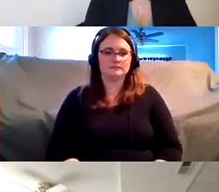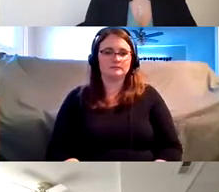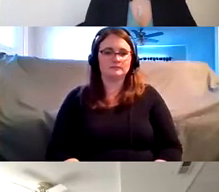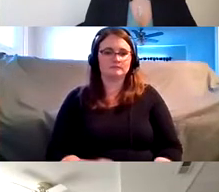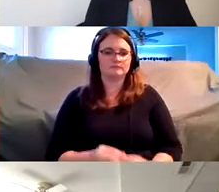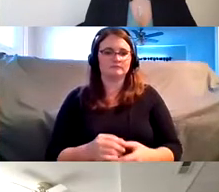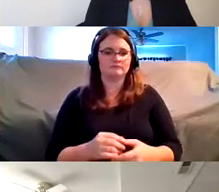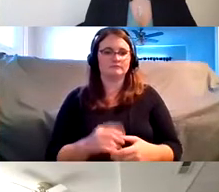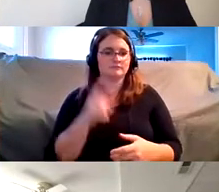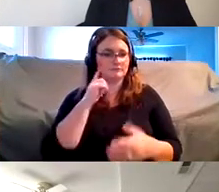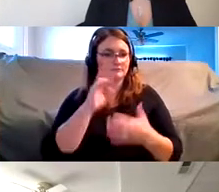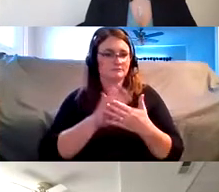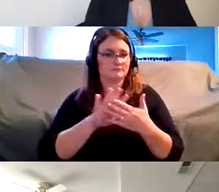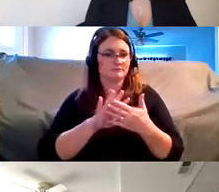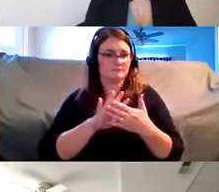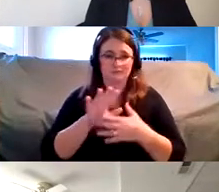Did you get that?